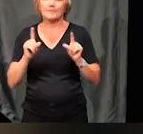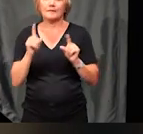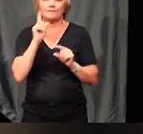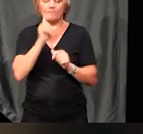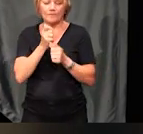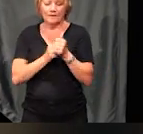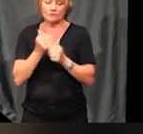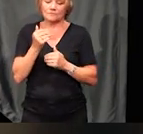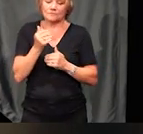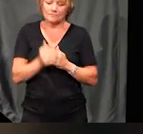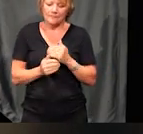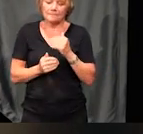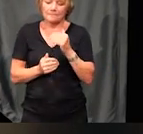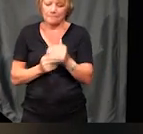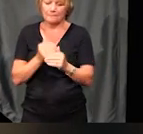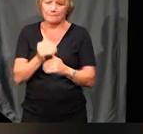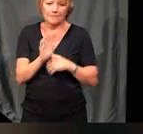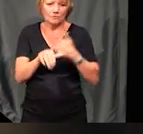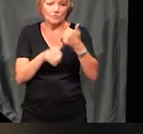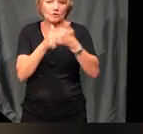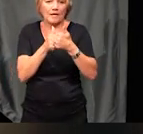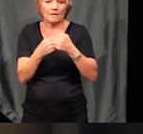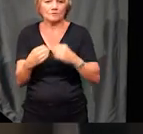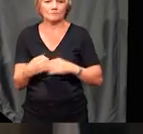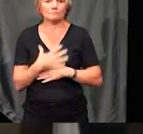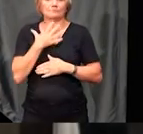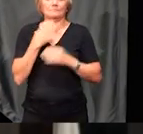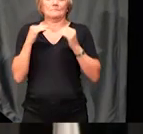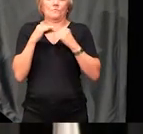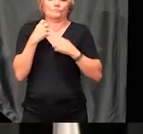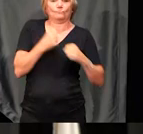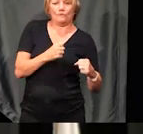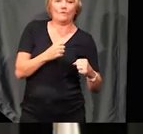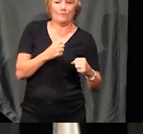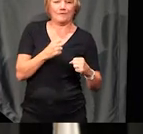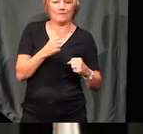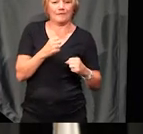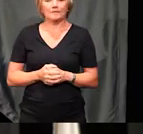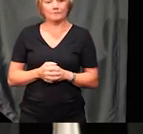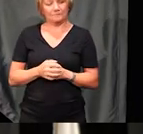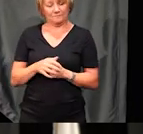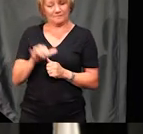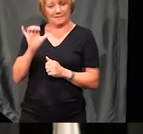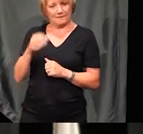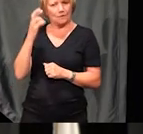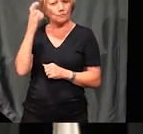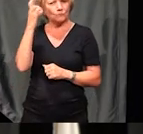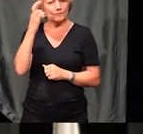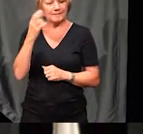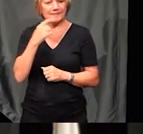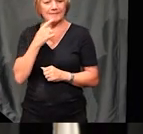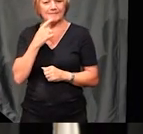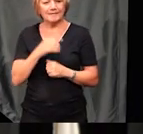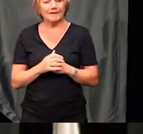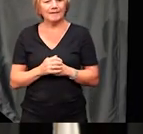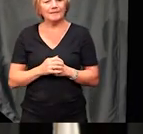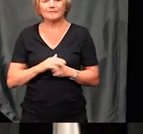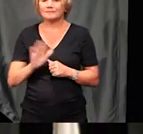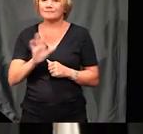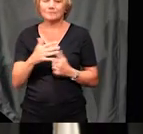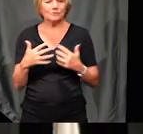through each step taken, challenges have strengthened us. For this reason, I say, do not